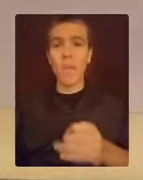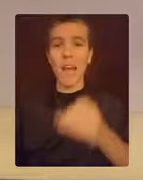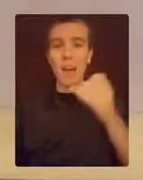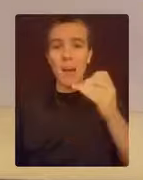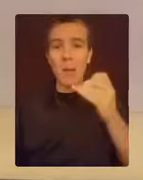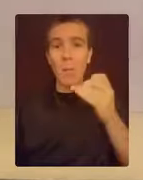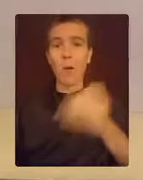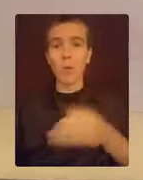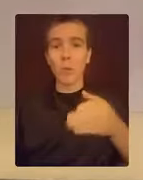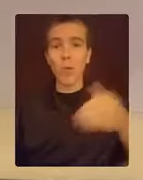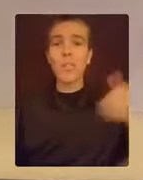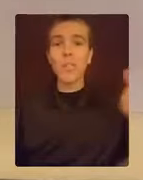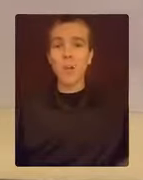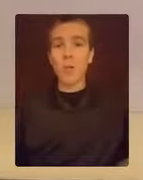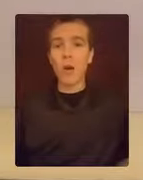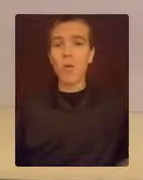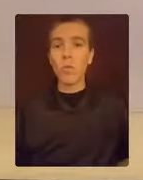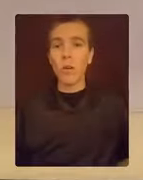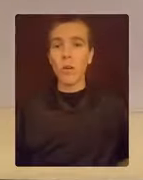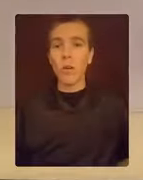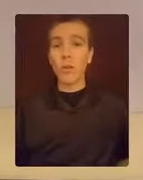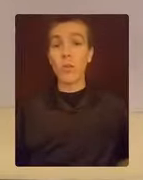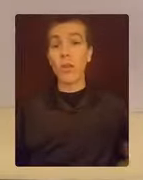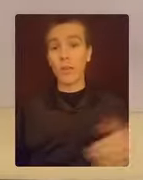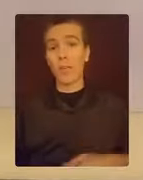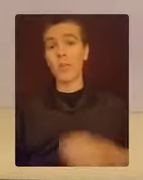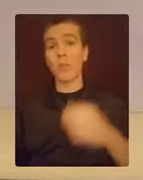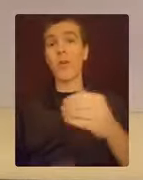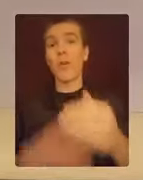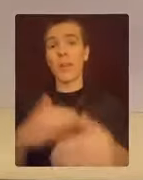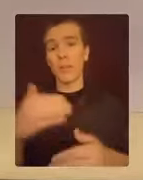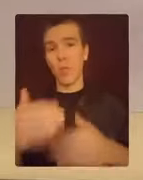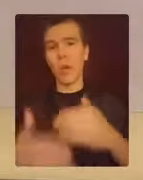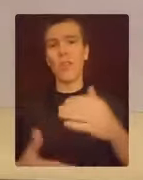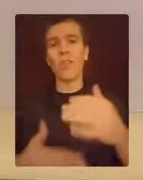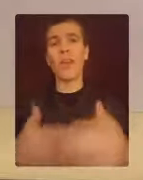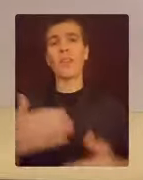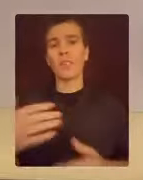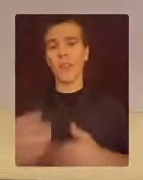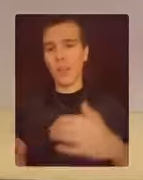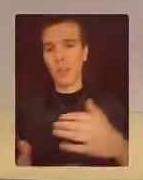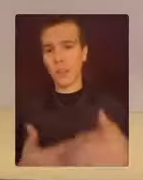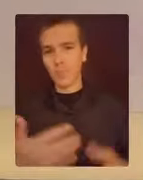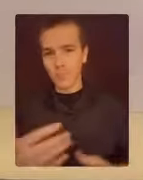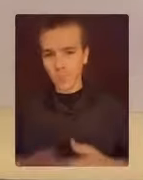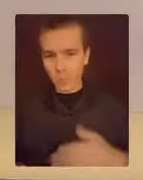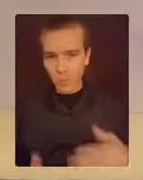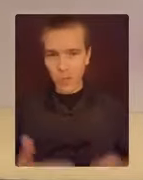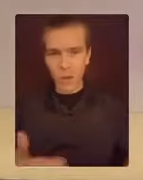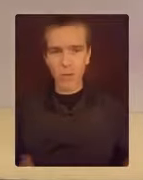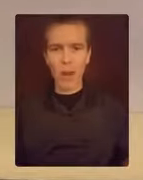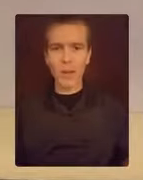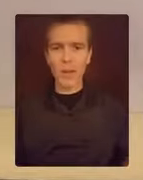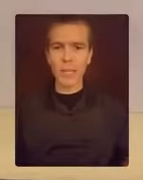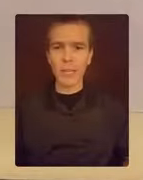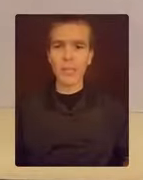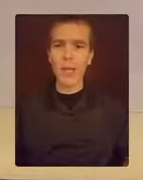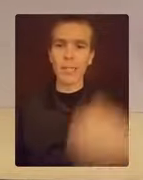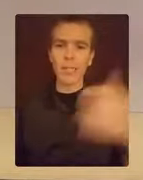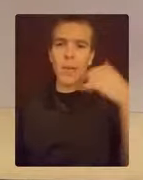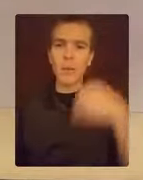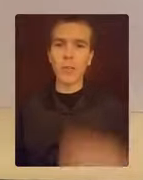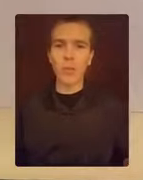dream multiple nights in a row, you'll begin to experience weird things like this. Wow. You'll have odd